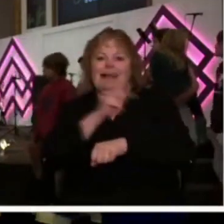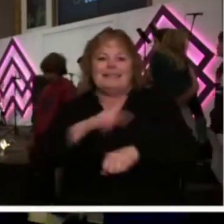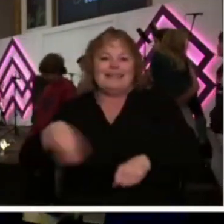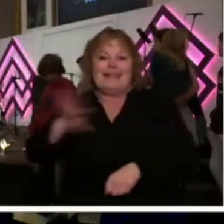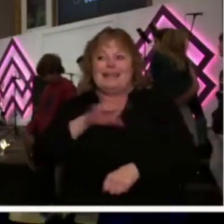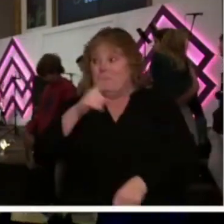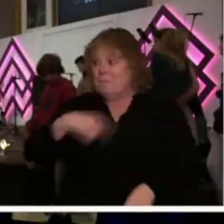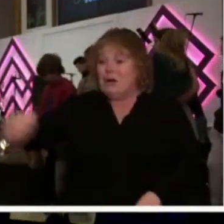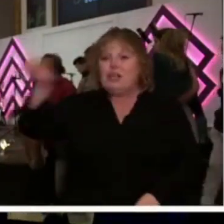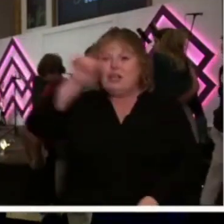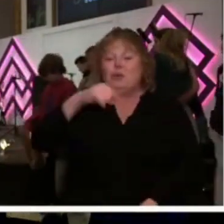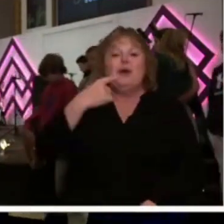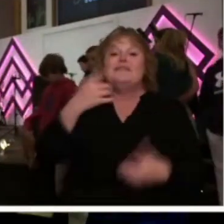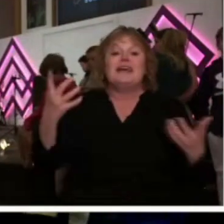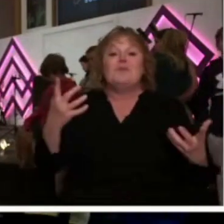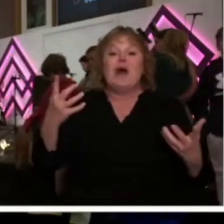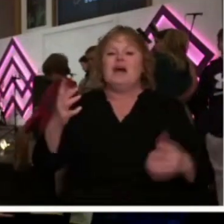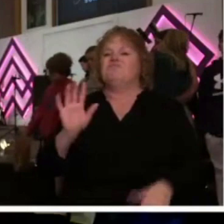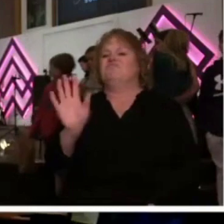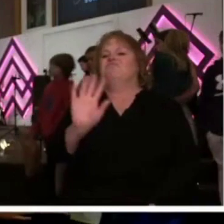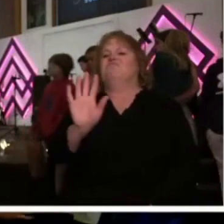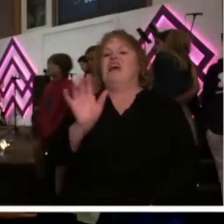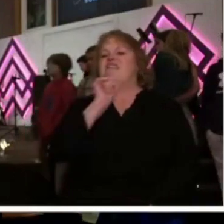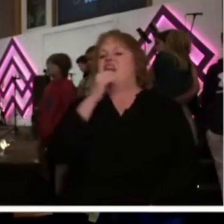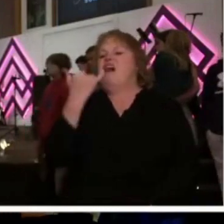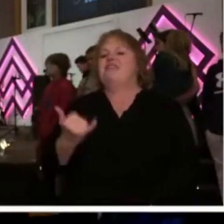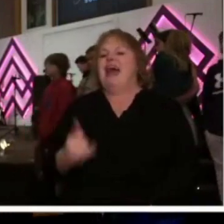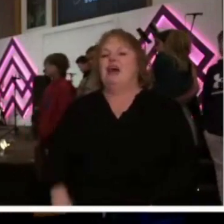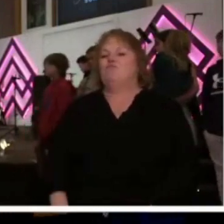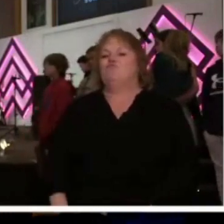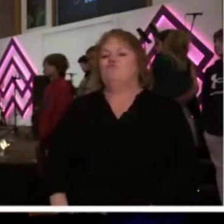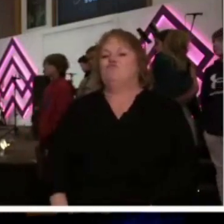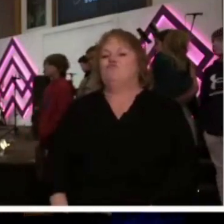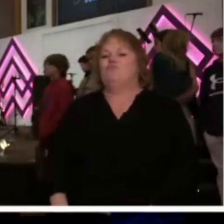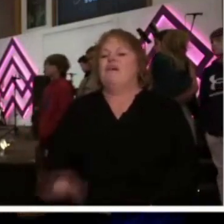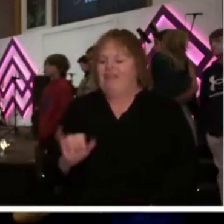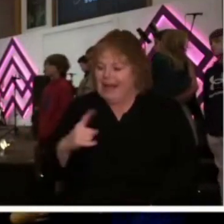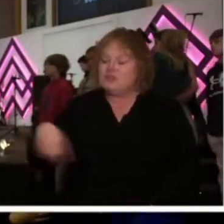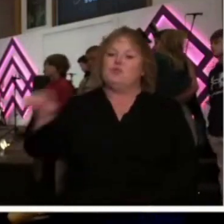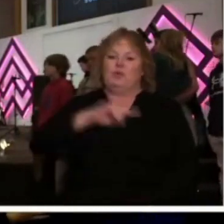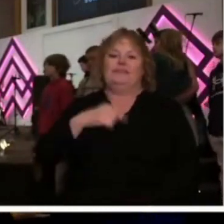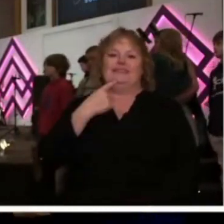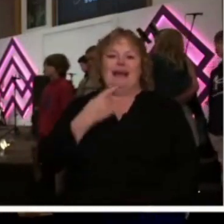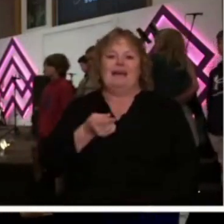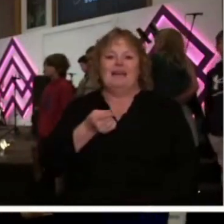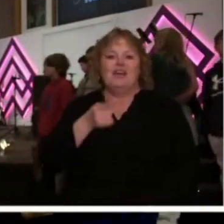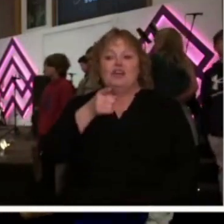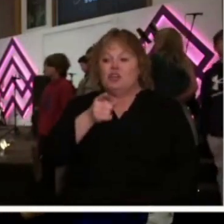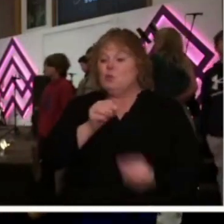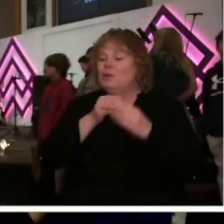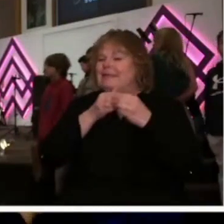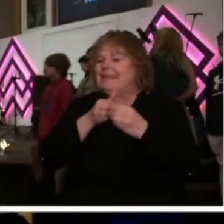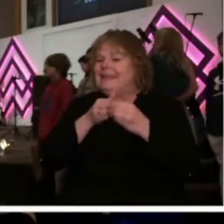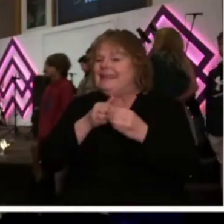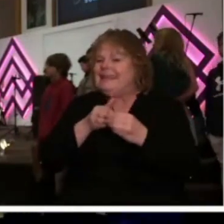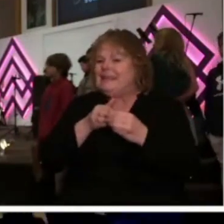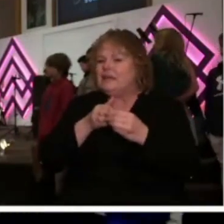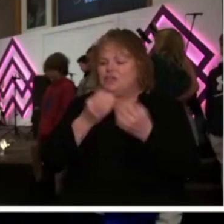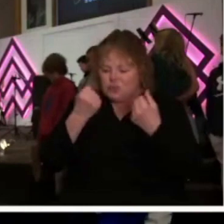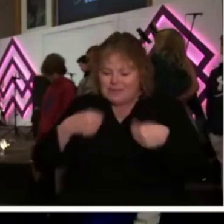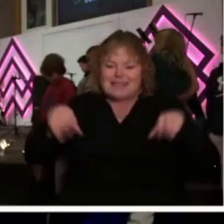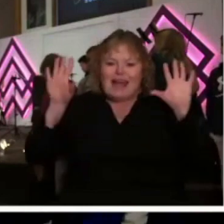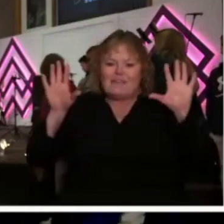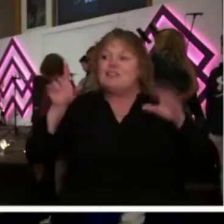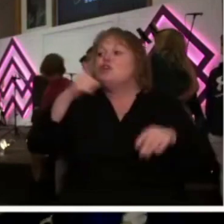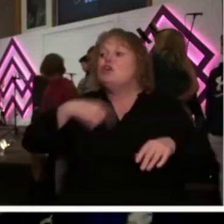said as a church, not on our watch. You lead the way in serving and sacrificing for something bigger than yourselves. You